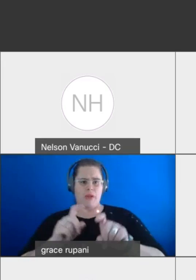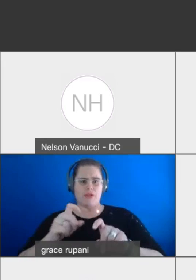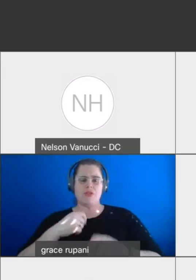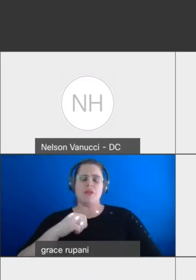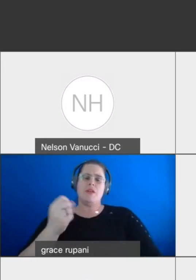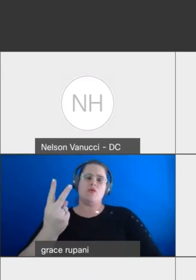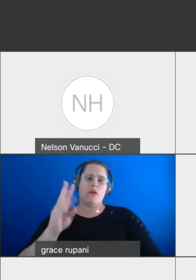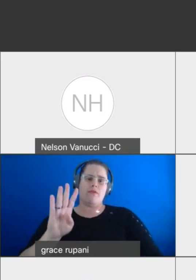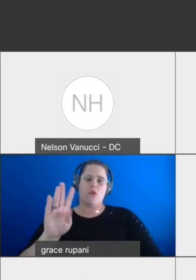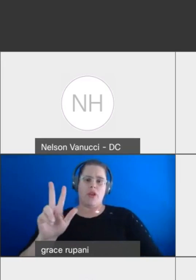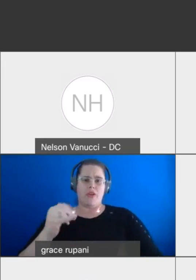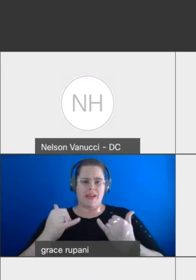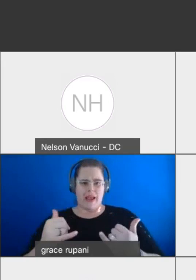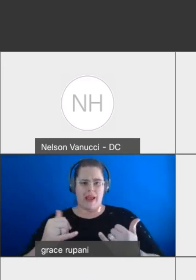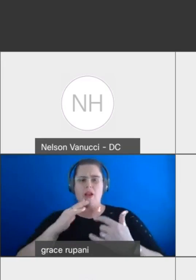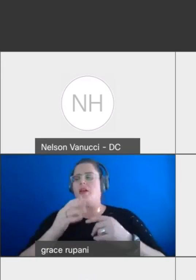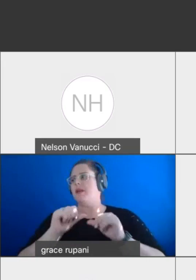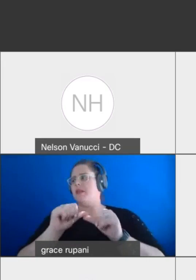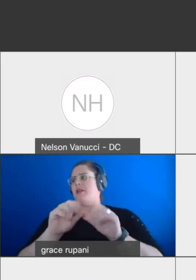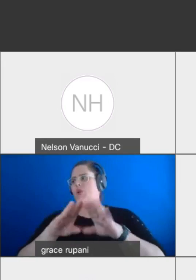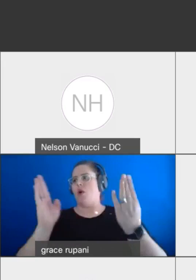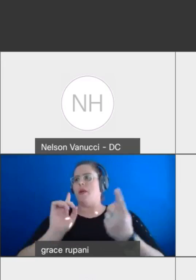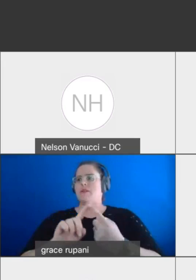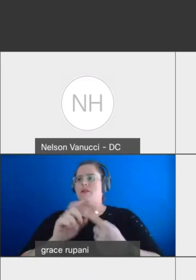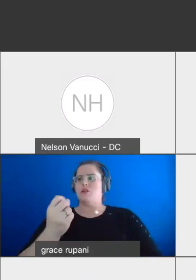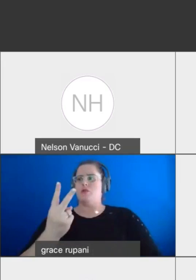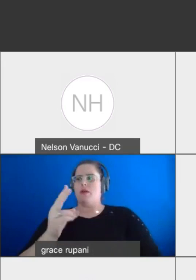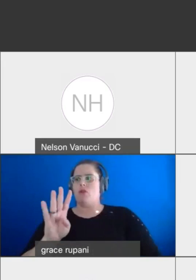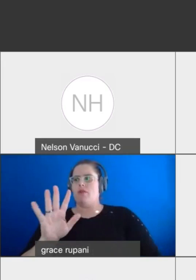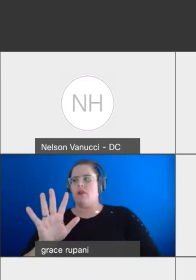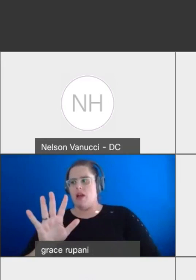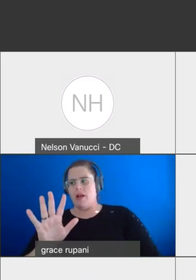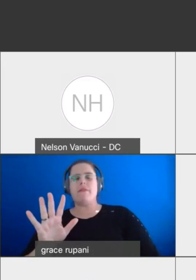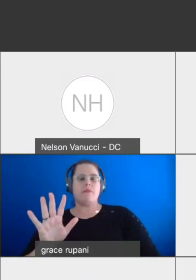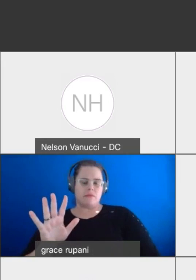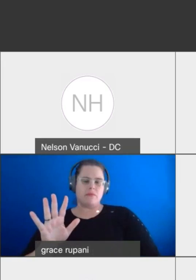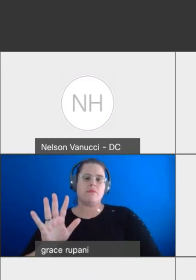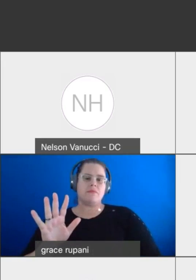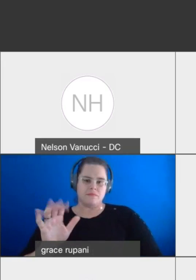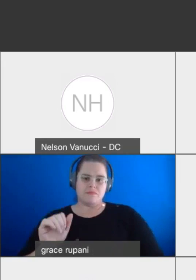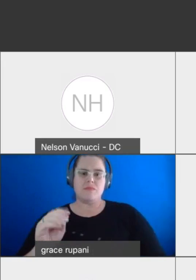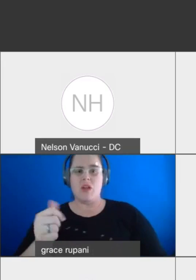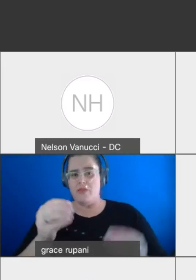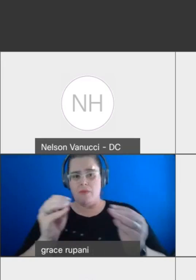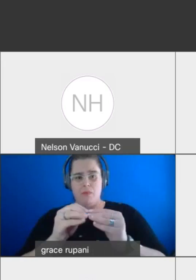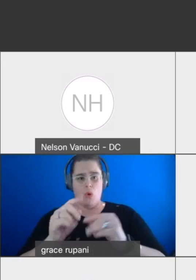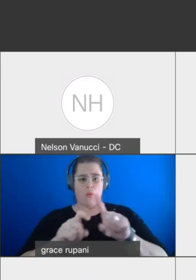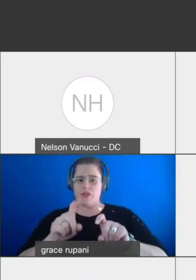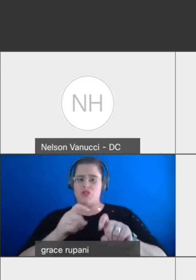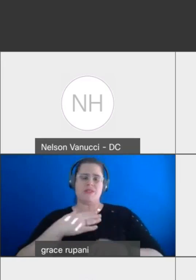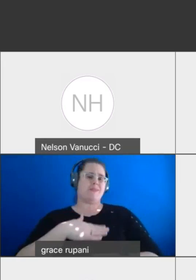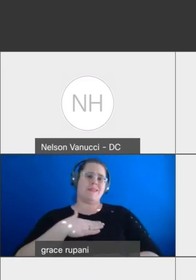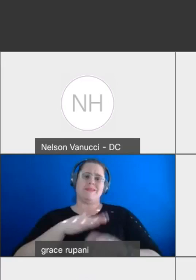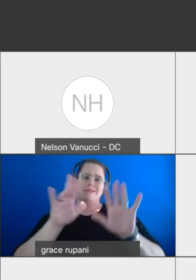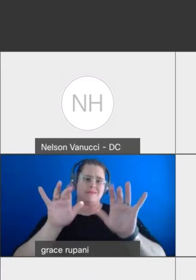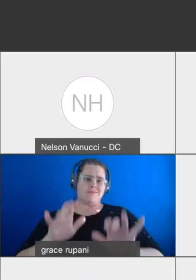12:45? And if people have questions, please type them in. And otherwise, everyone, please have a good weekend. Stay safe. And